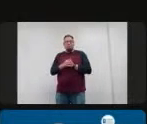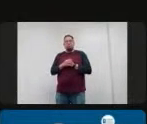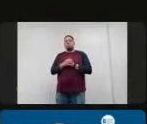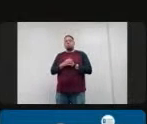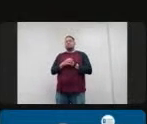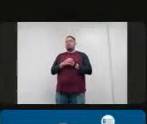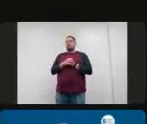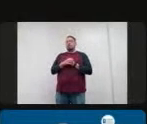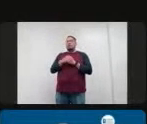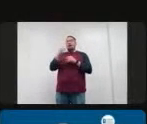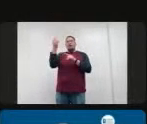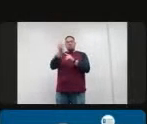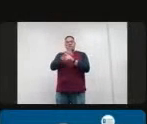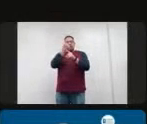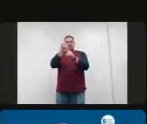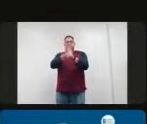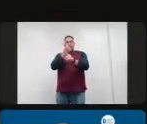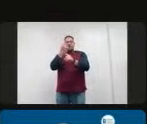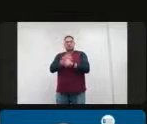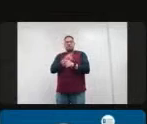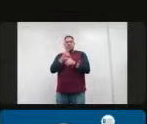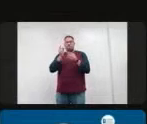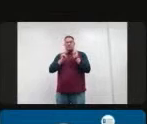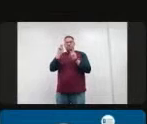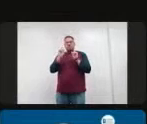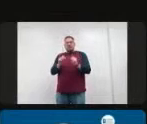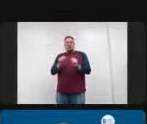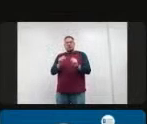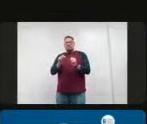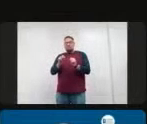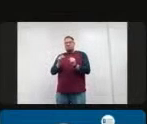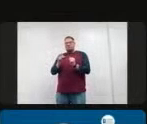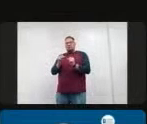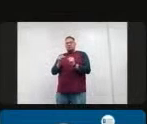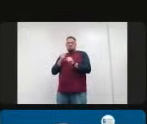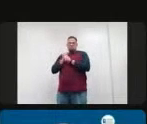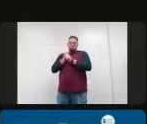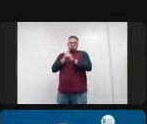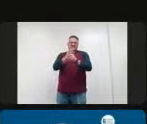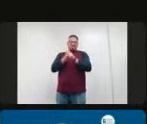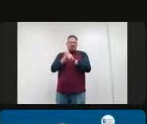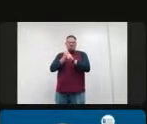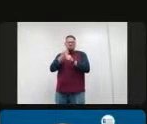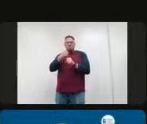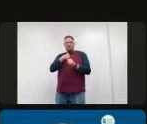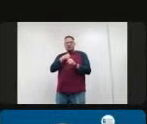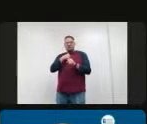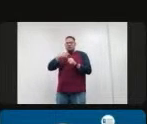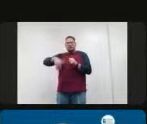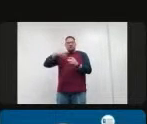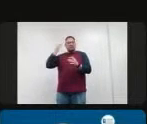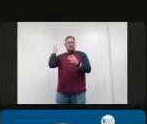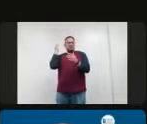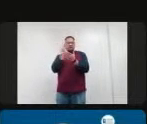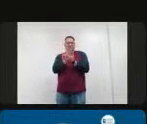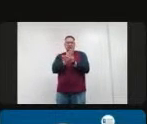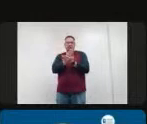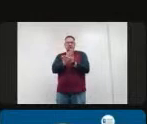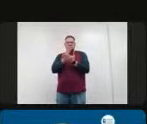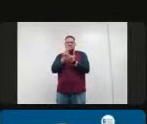Every month, people are allowed to trash me, and it's not stopped, even though it goes against